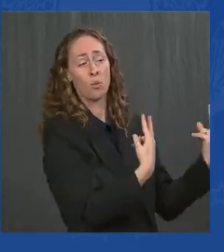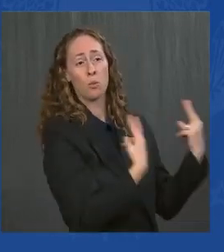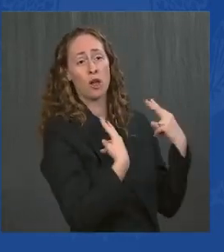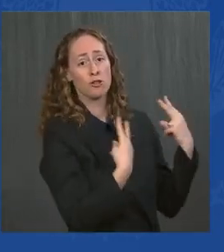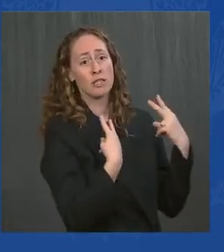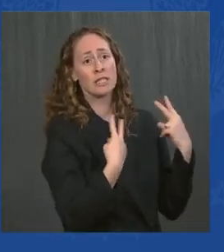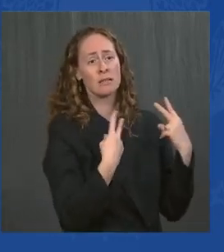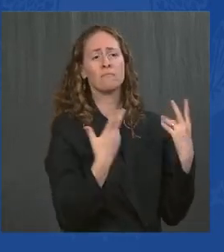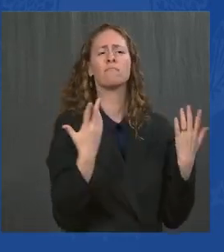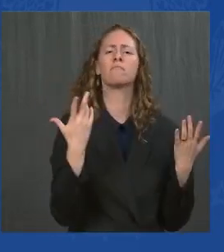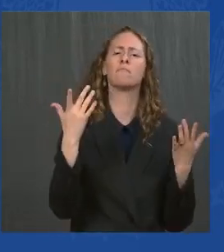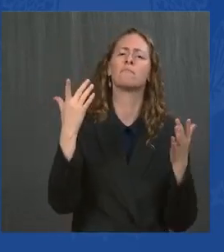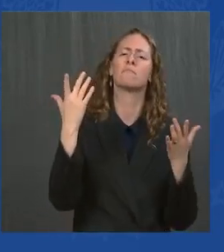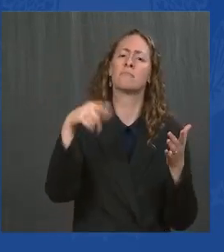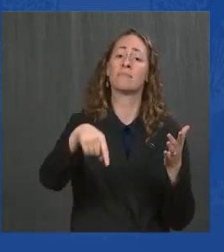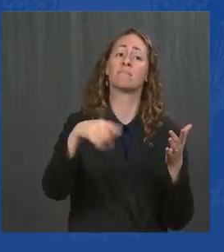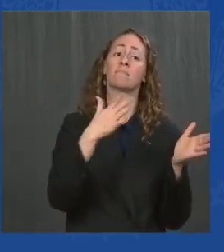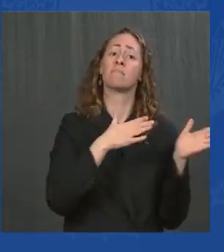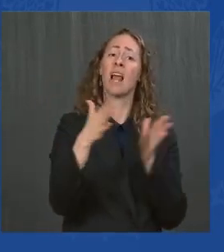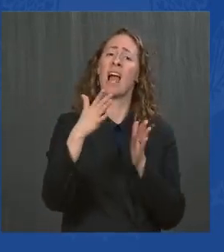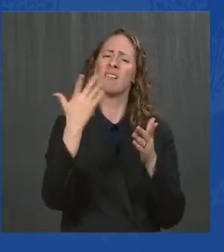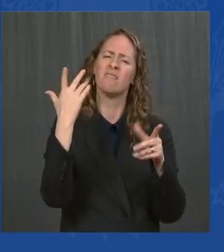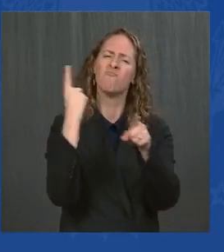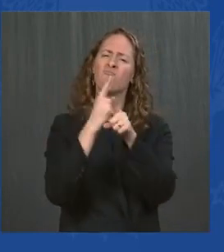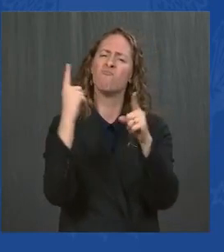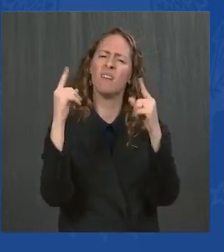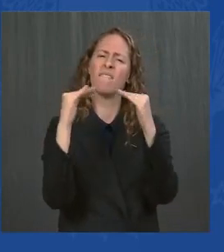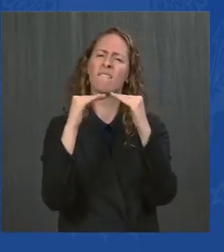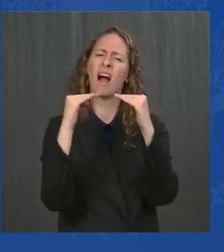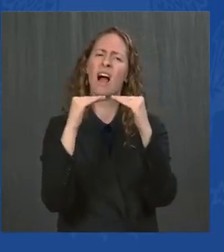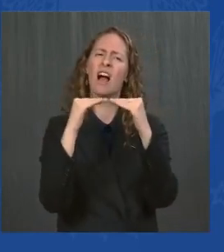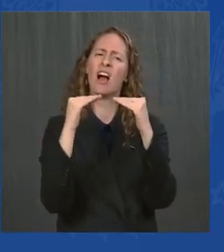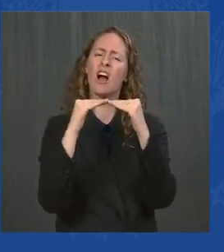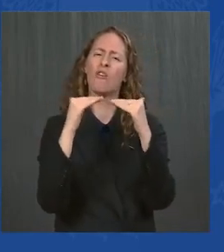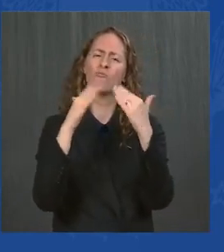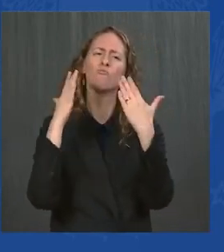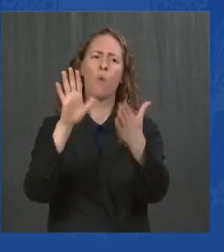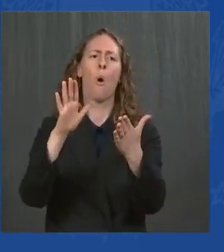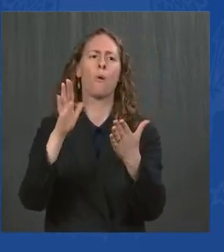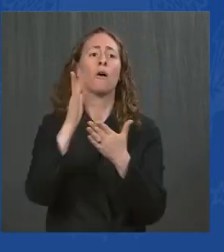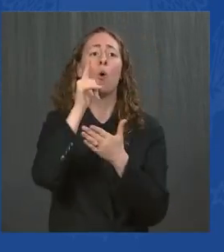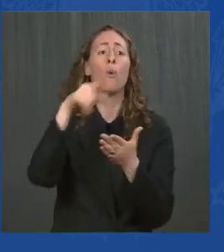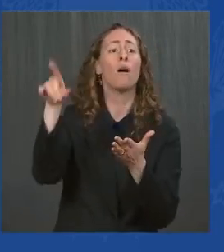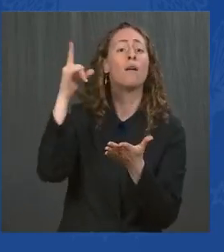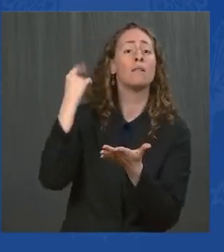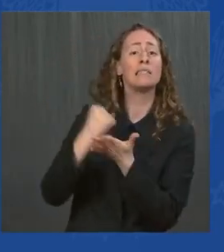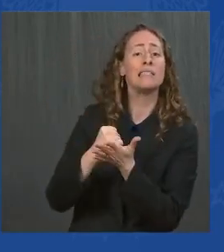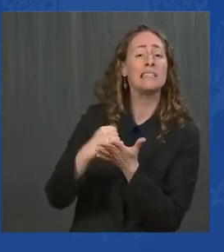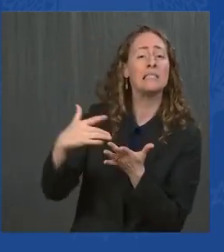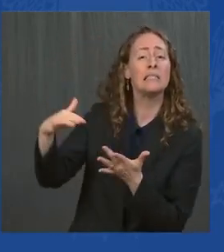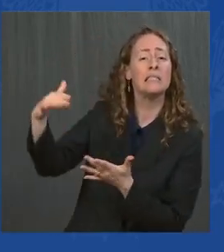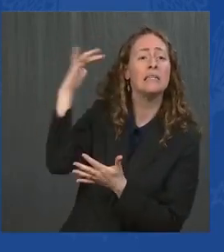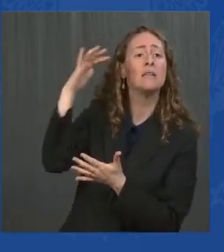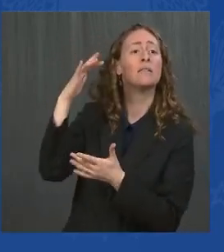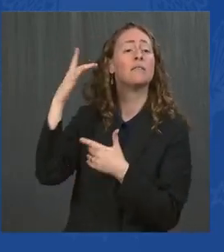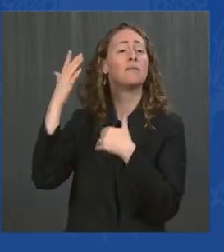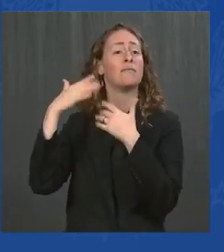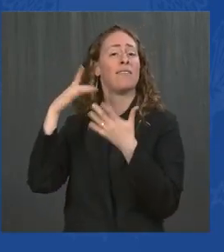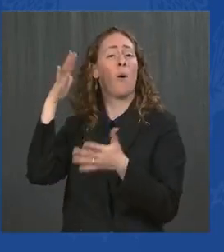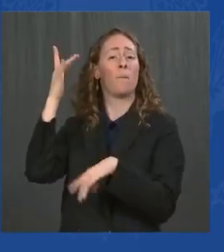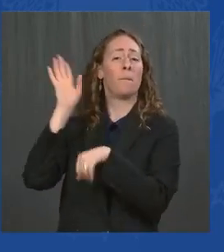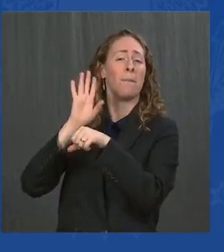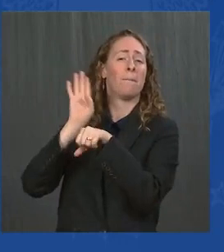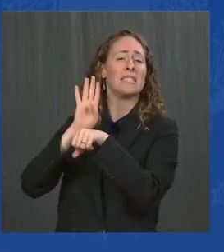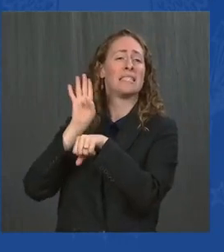a fairness. We'll still have millionaires. We'll still have billionaires. We'll still have corporations that do incredibly well and CEOs that make a